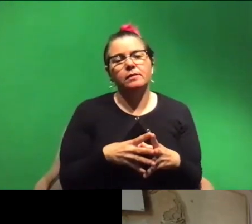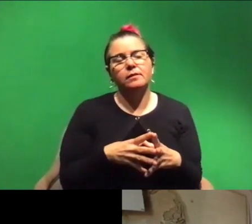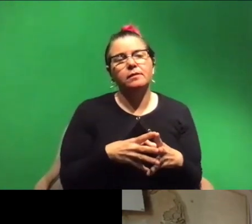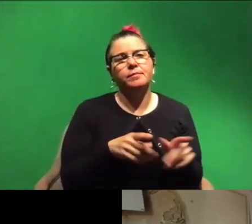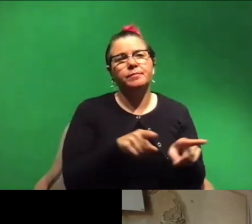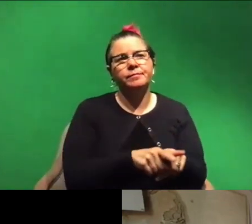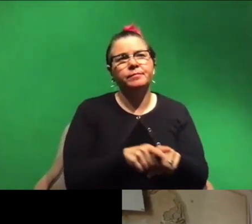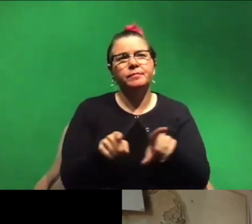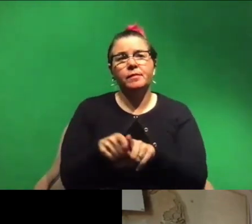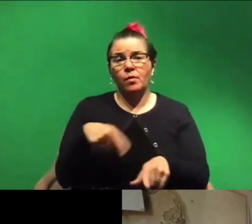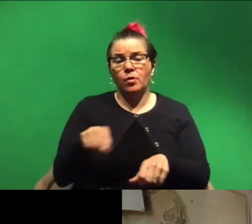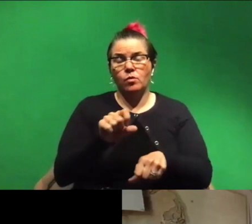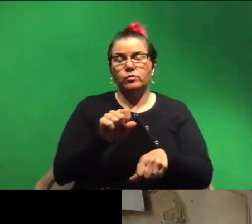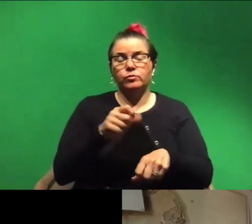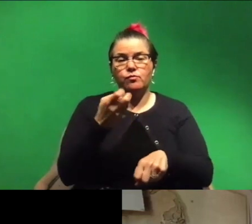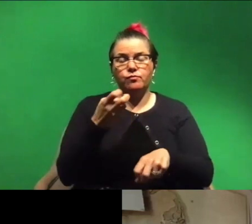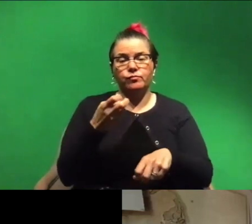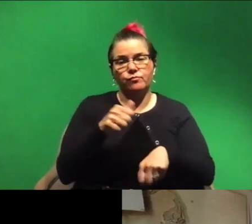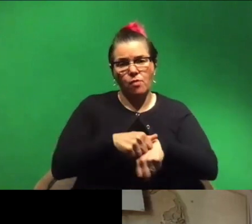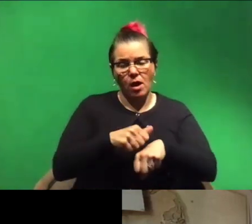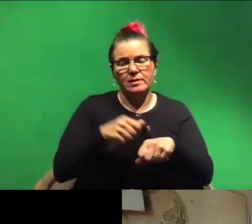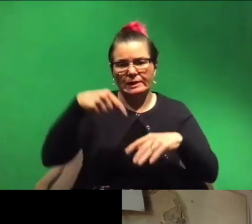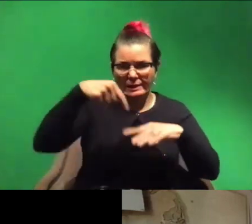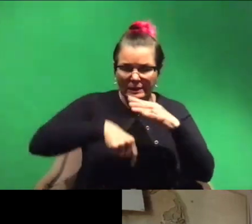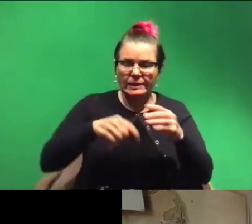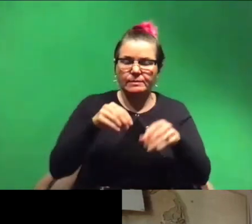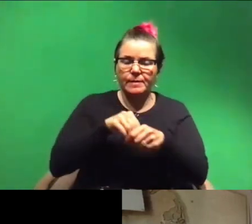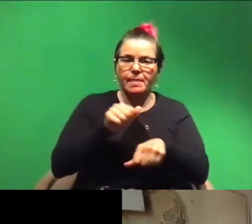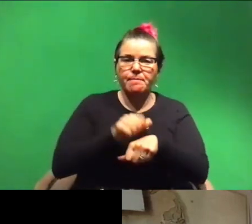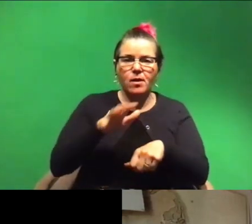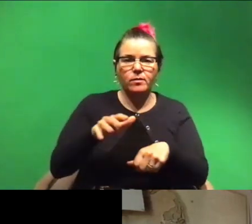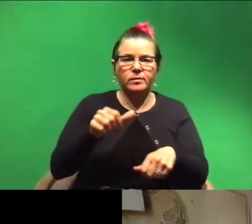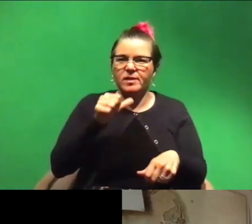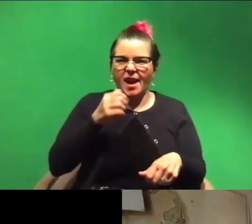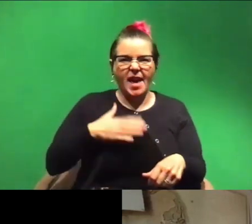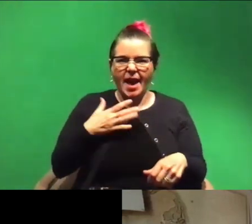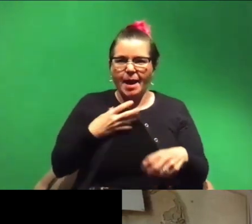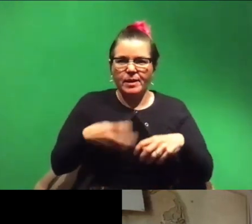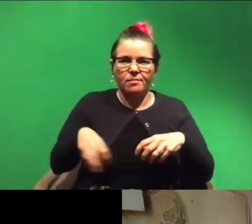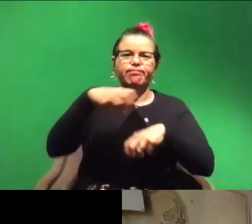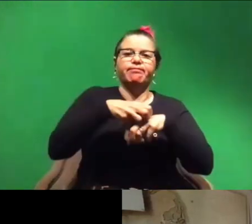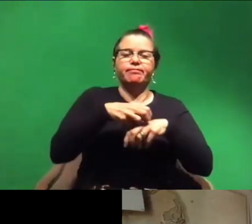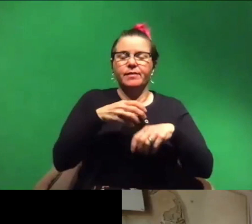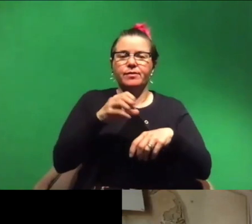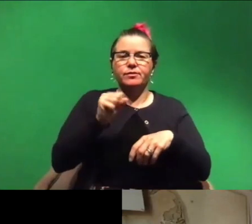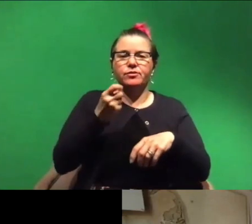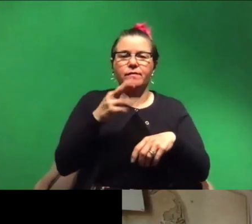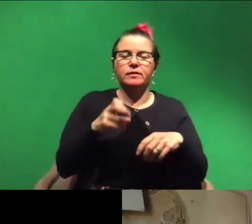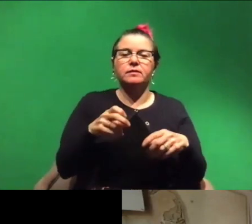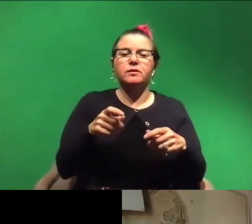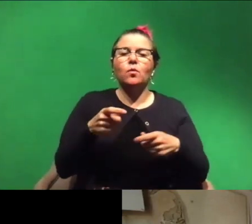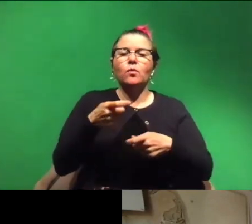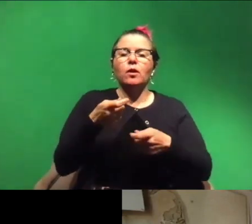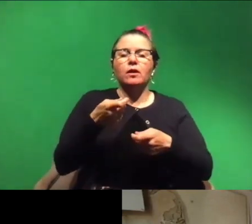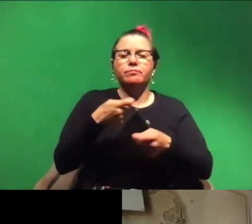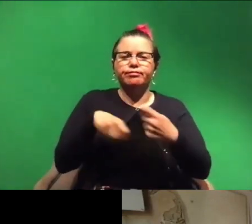rocks, because they formed deep under the mountain, they're not very happy at being at the surface. So they can go through a lot of